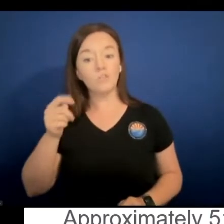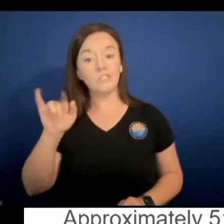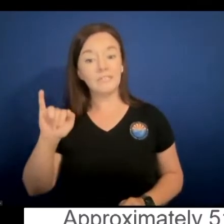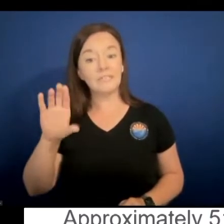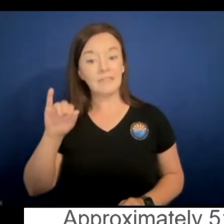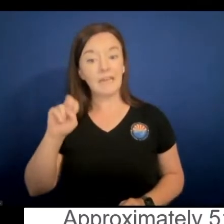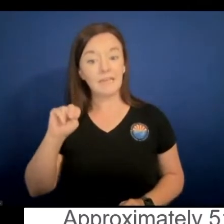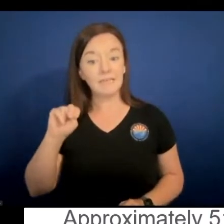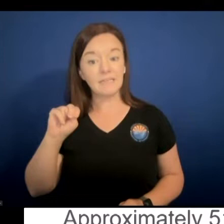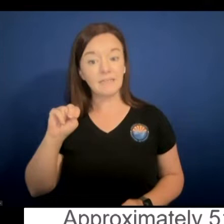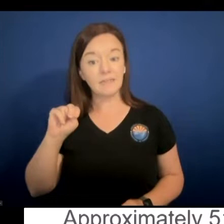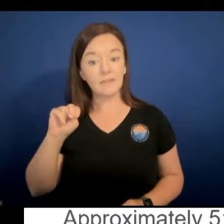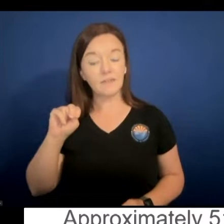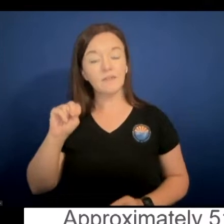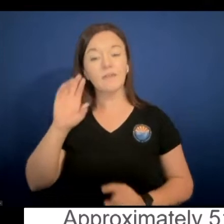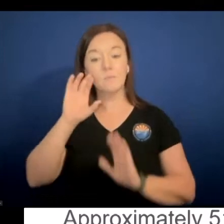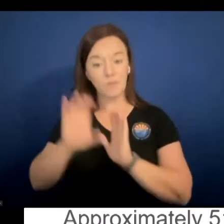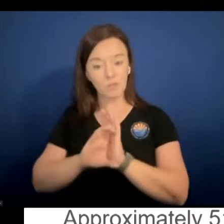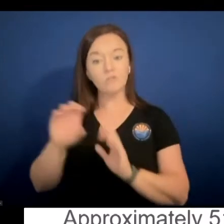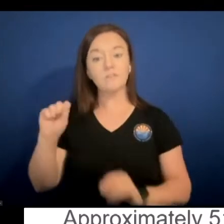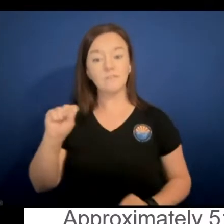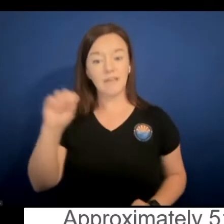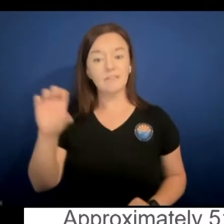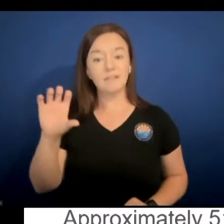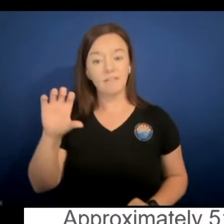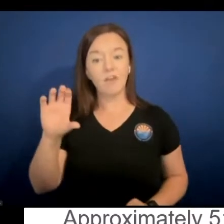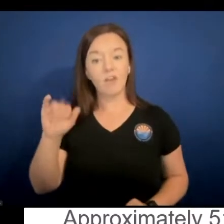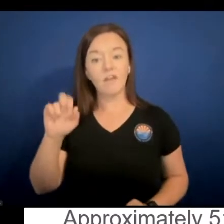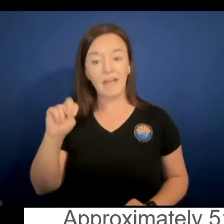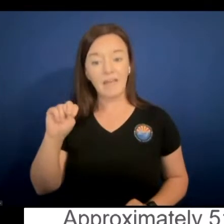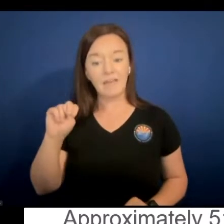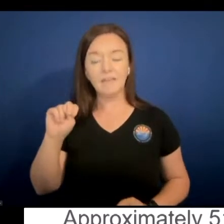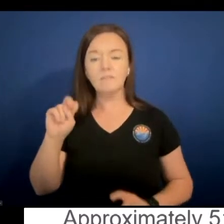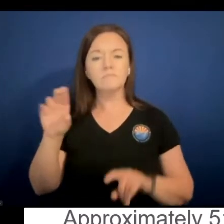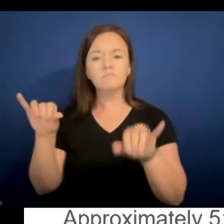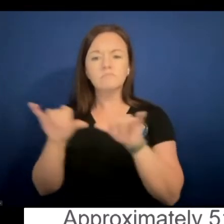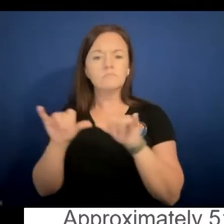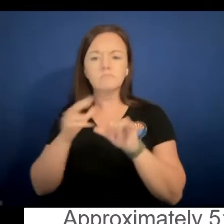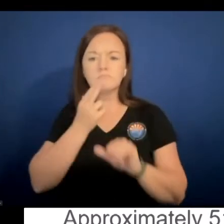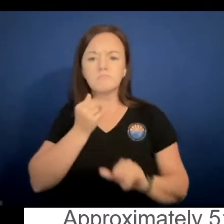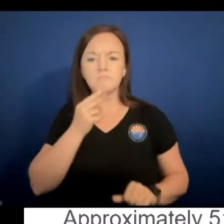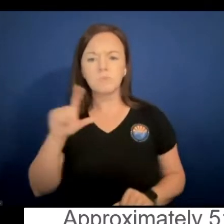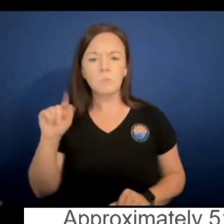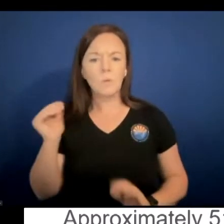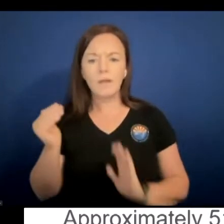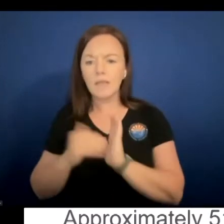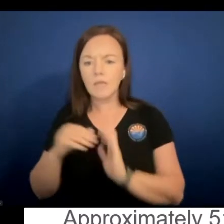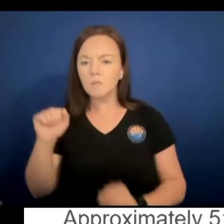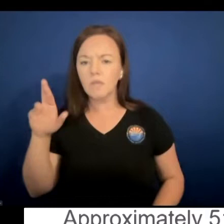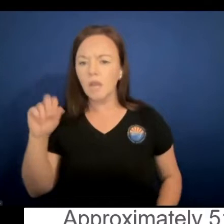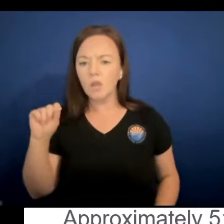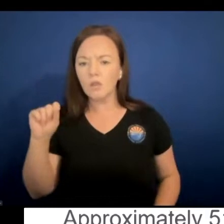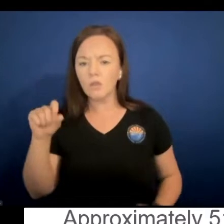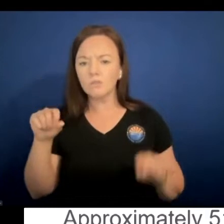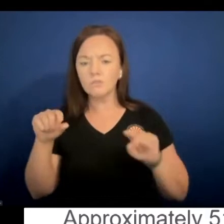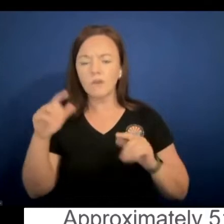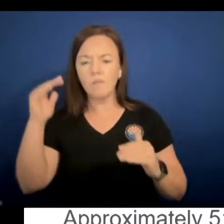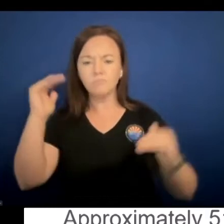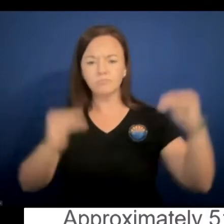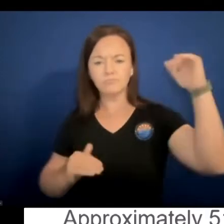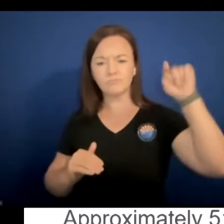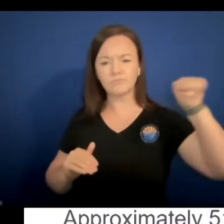the pictures of Santa Clara Canyon, those were only at 20,000 acres. Santa Clara